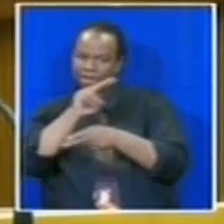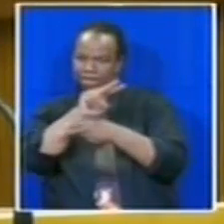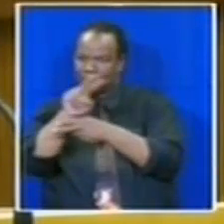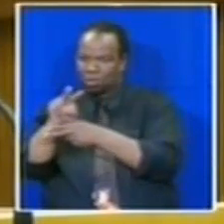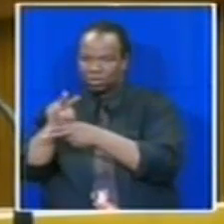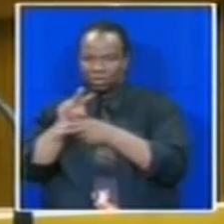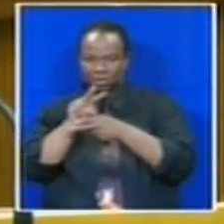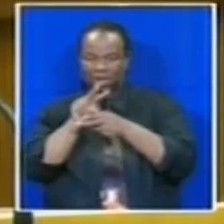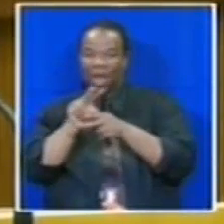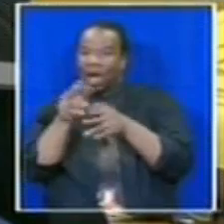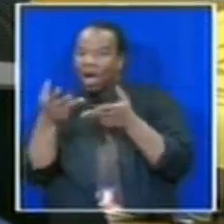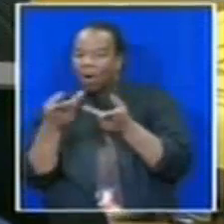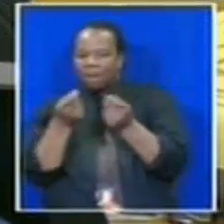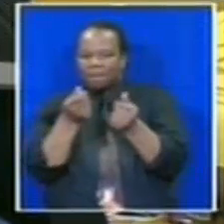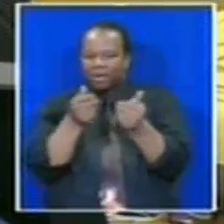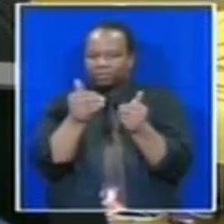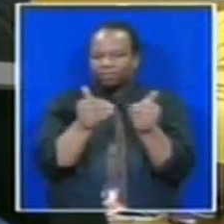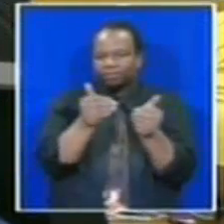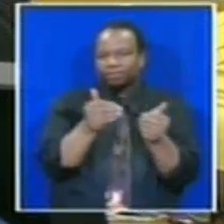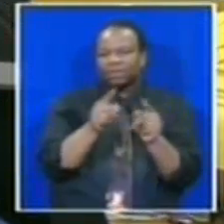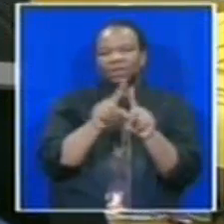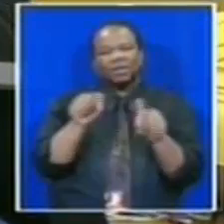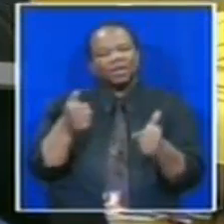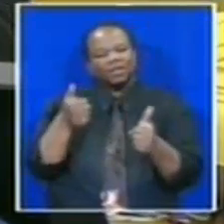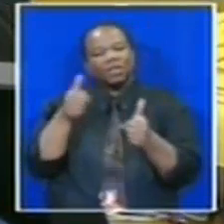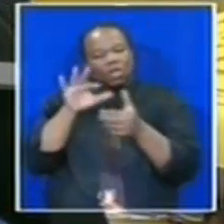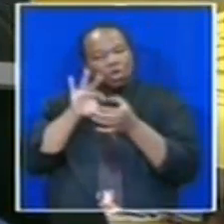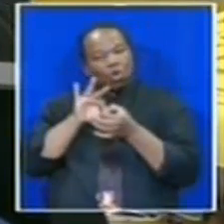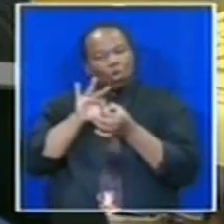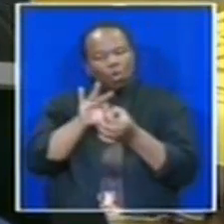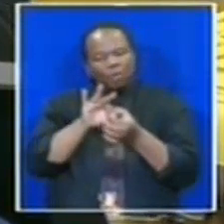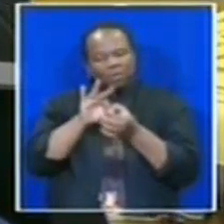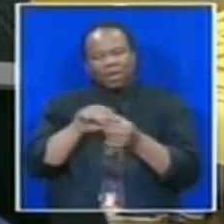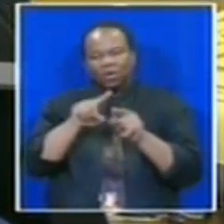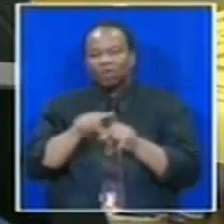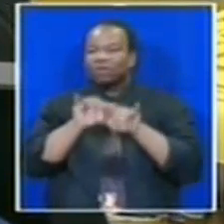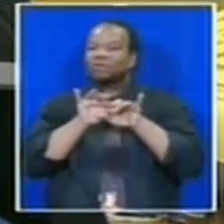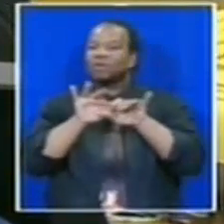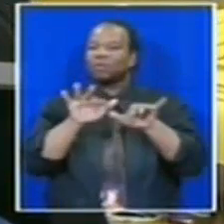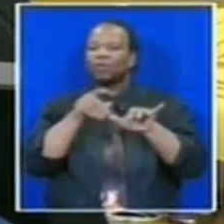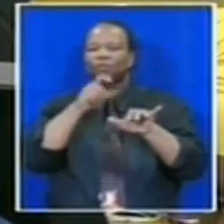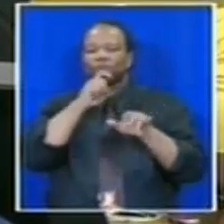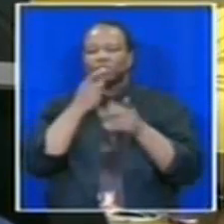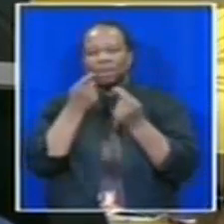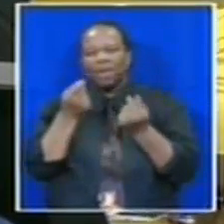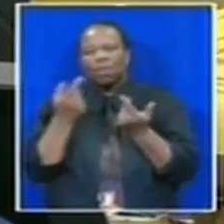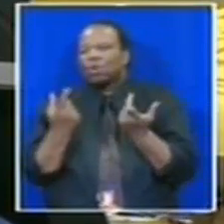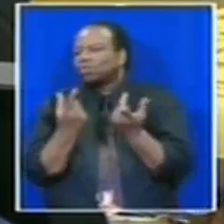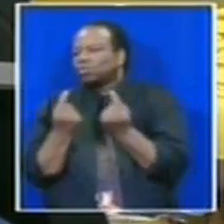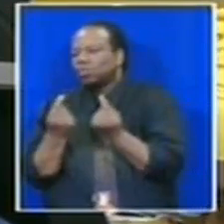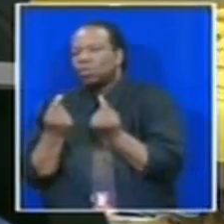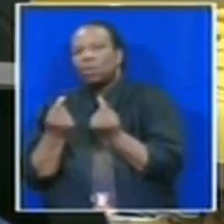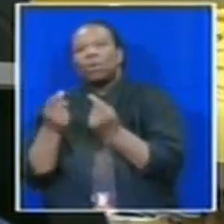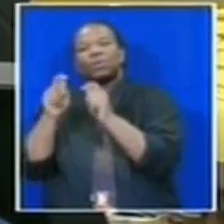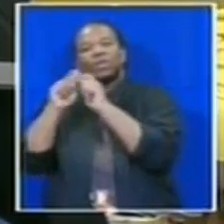municipal finances. In keeping with our commitment to transparency in the public finances, Treasury has launched a new local government budget